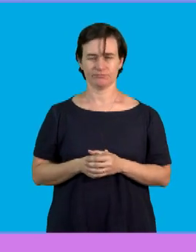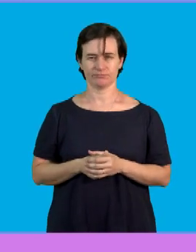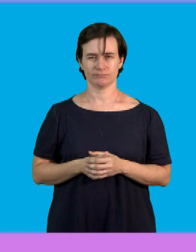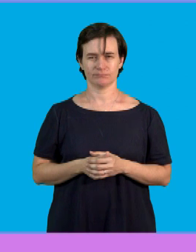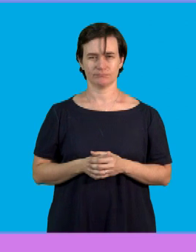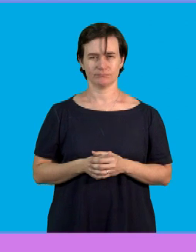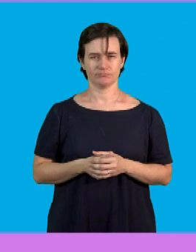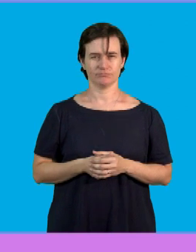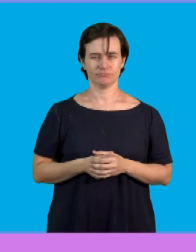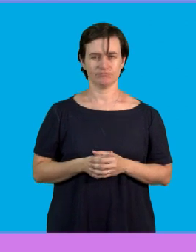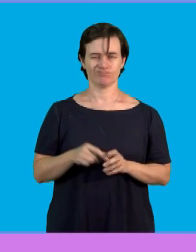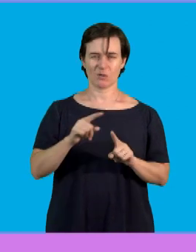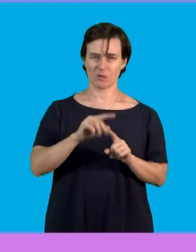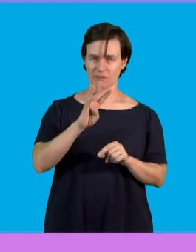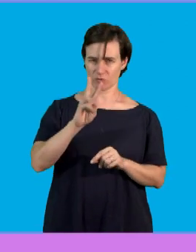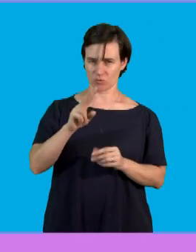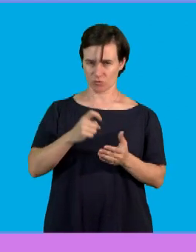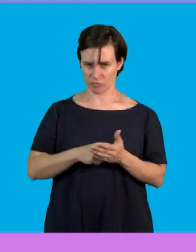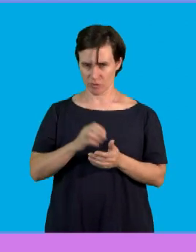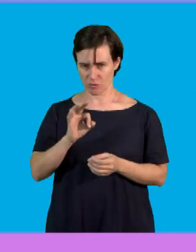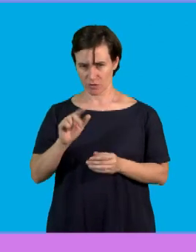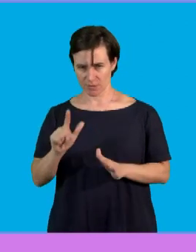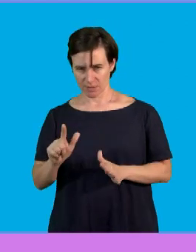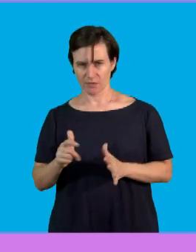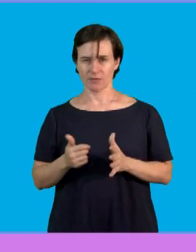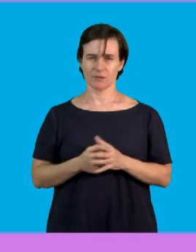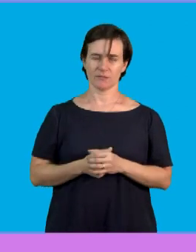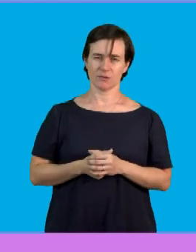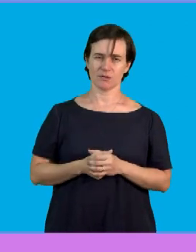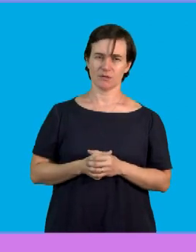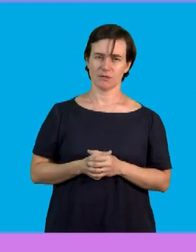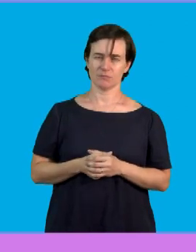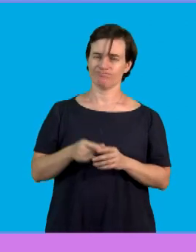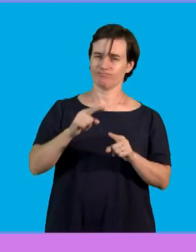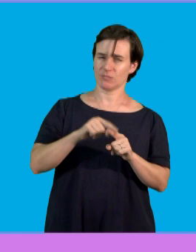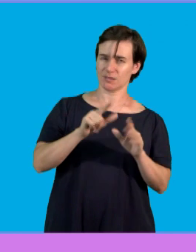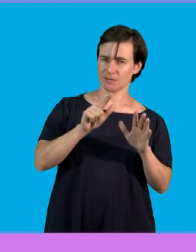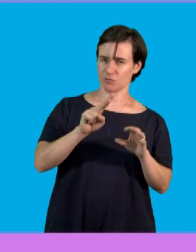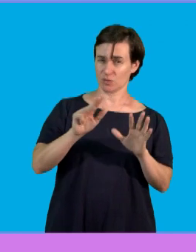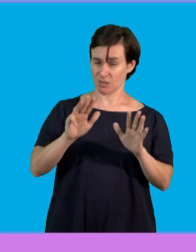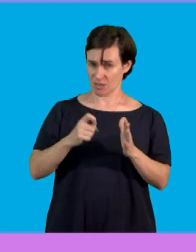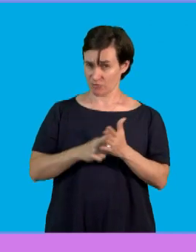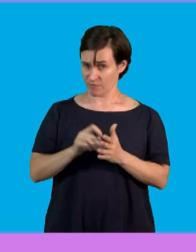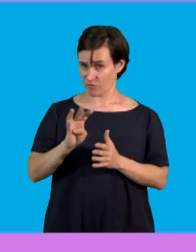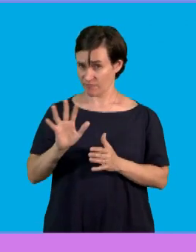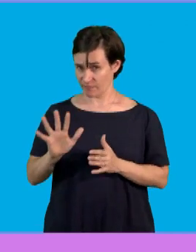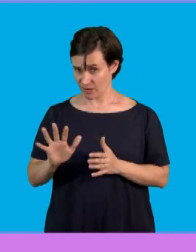4,069.52 plus 42 rand 37 plus